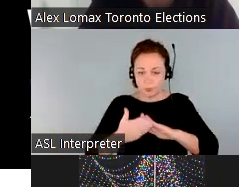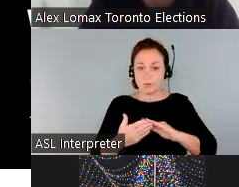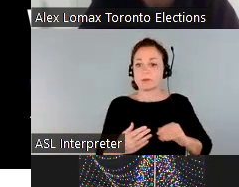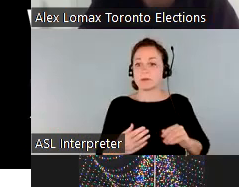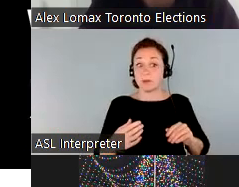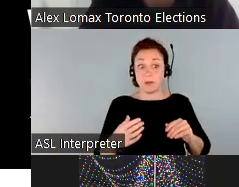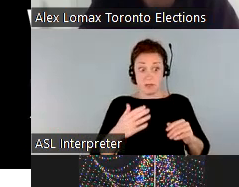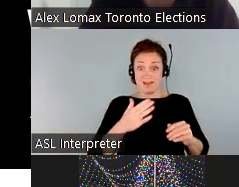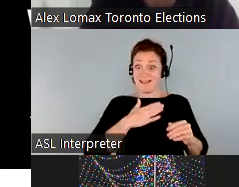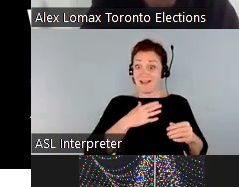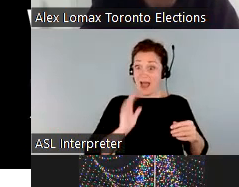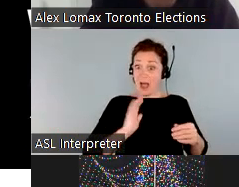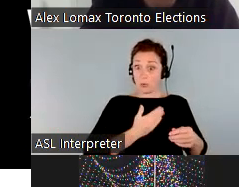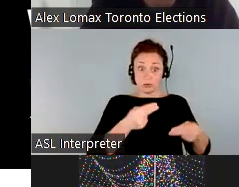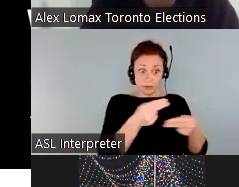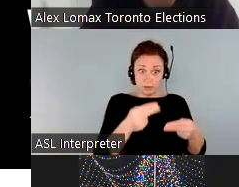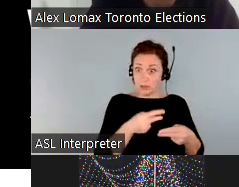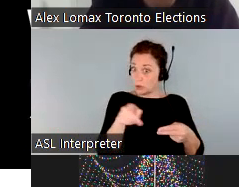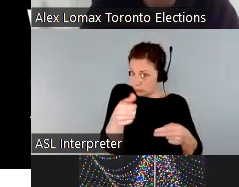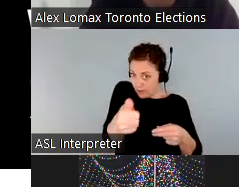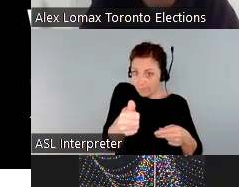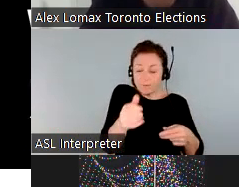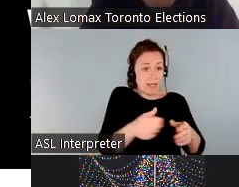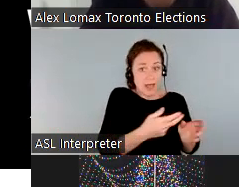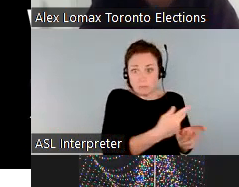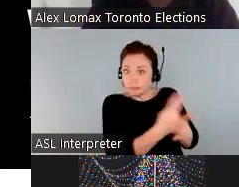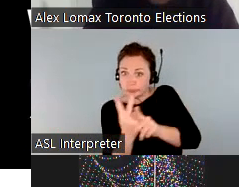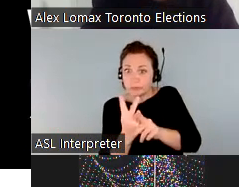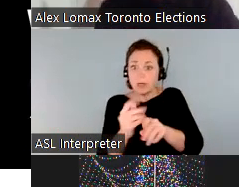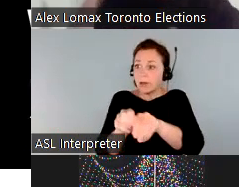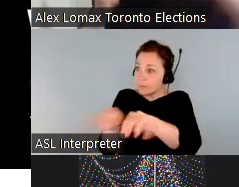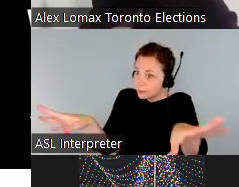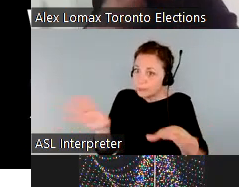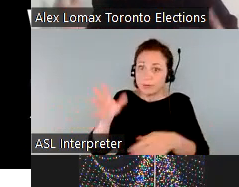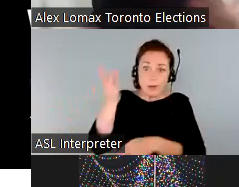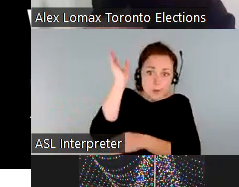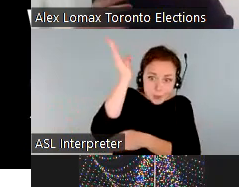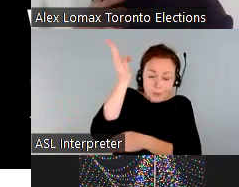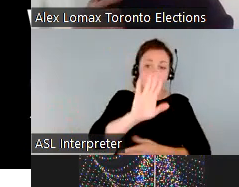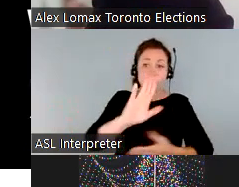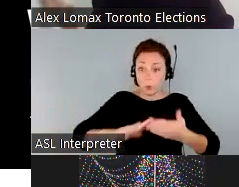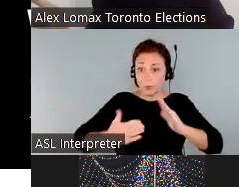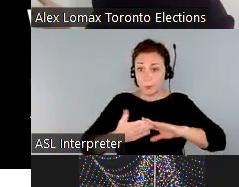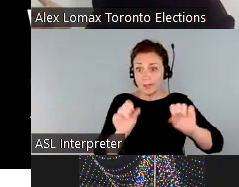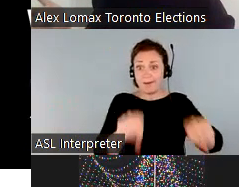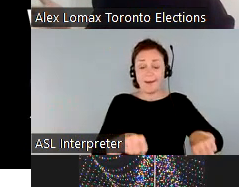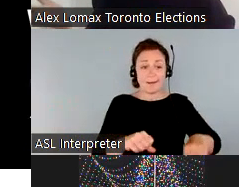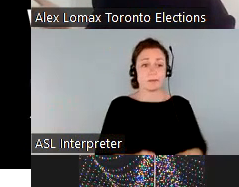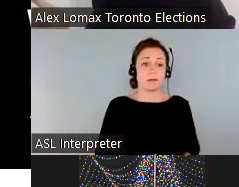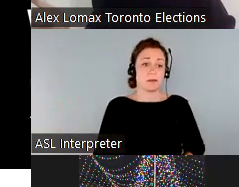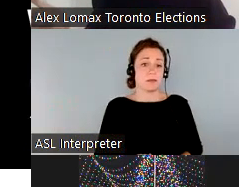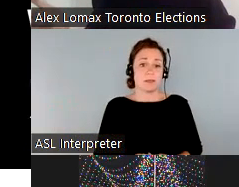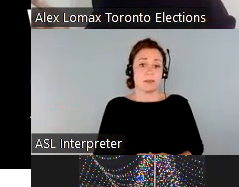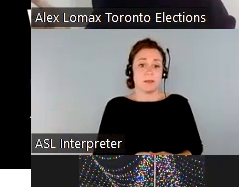this presentation yourself. You can share it with your communities. You can use it in whatever way you